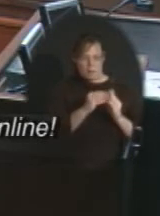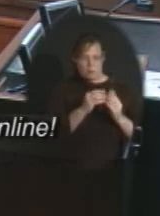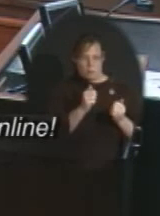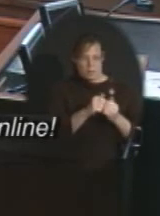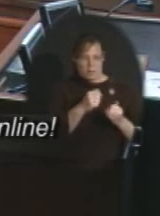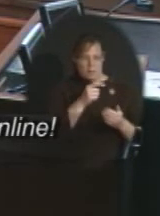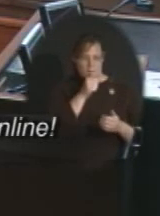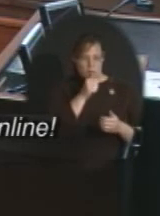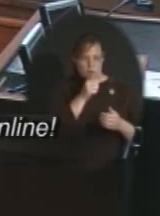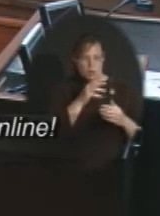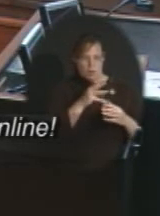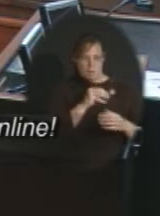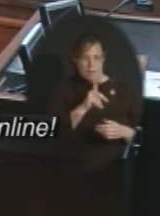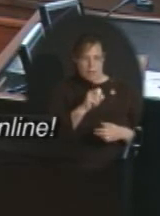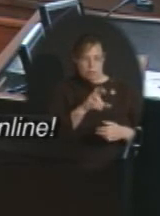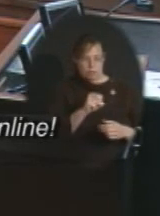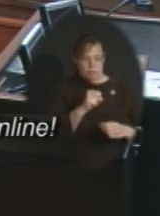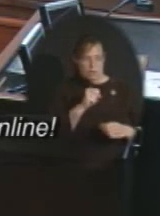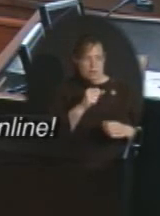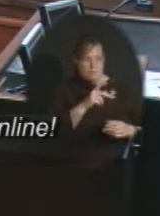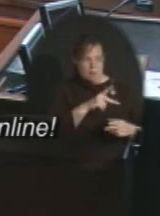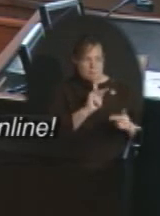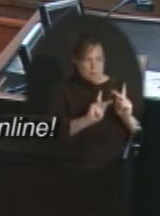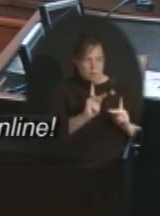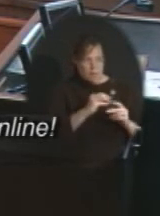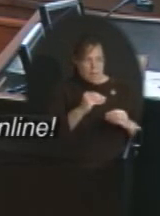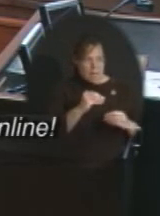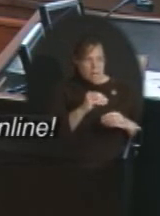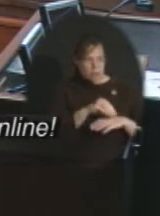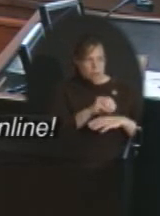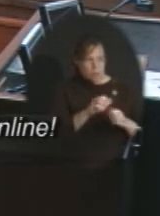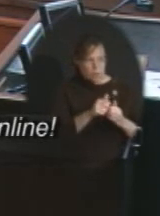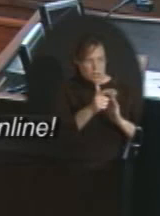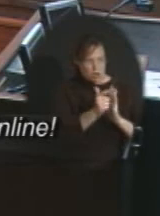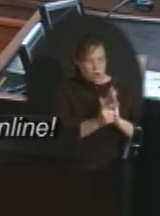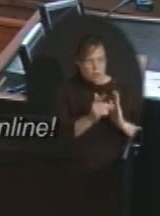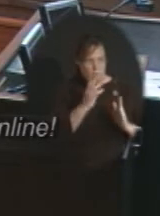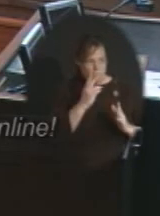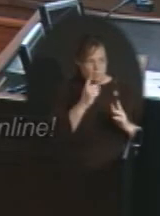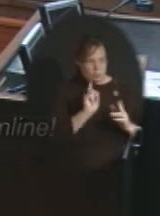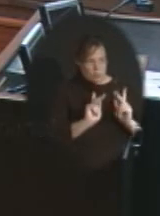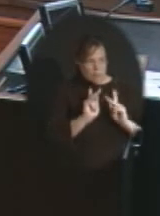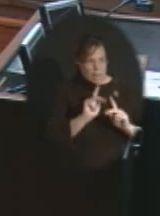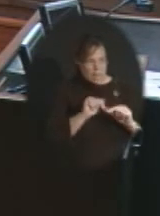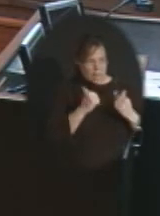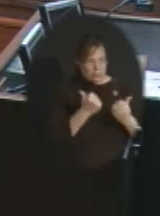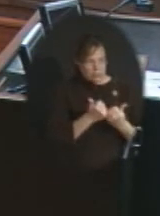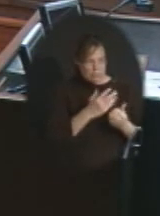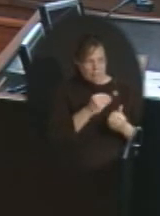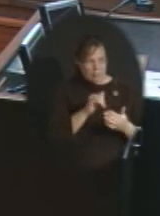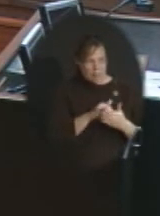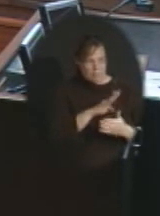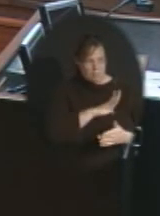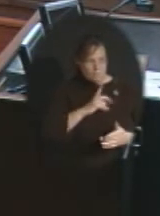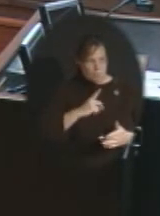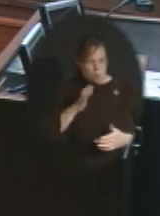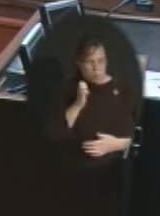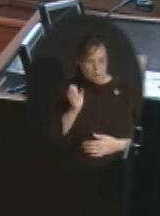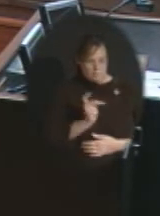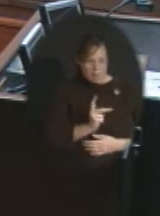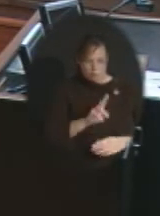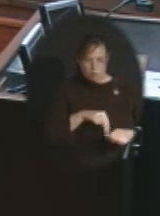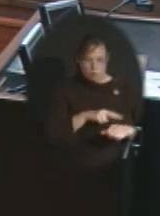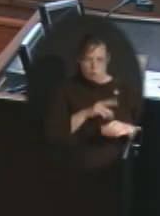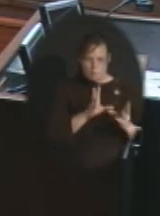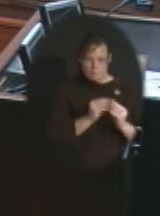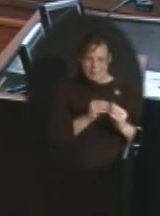matters of non-elected personnel and for the purpose of consulting with an attorney for the body or agency, and that board will return to the regular meeting